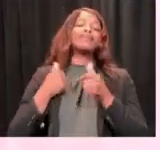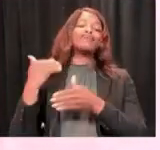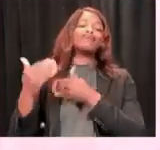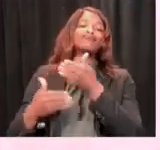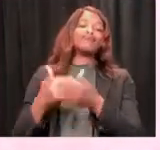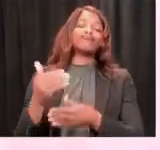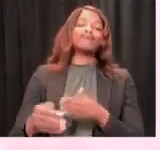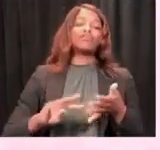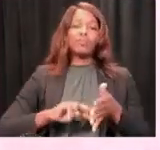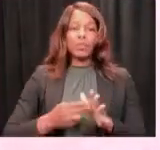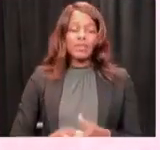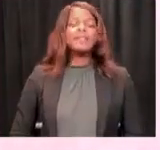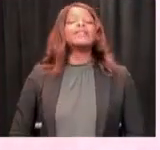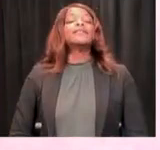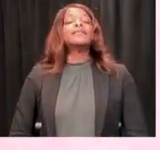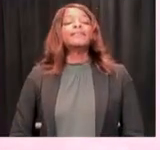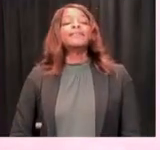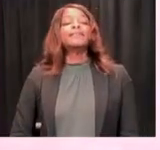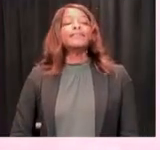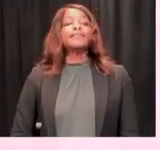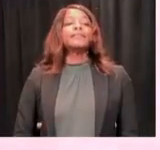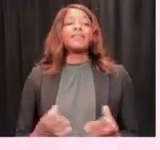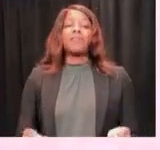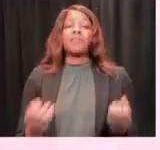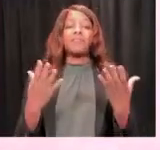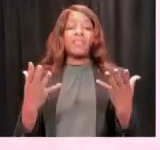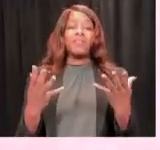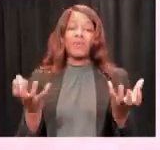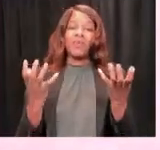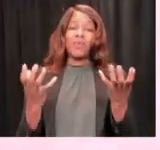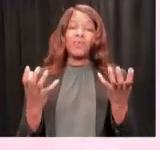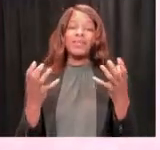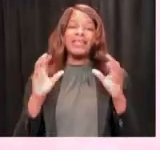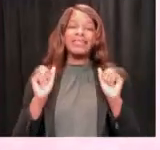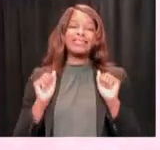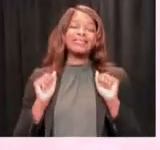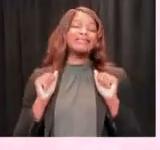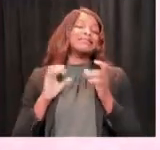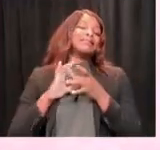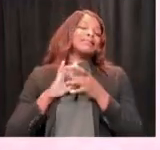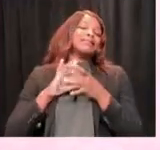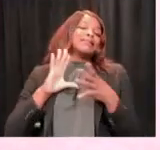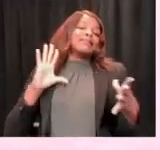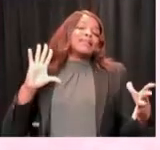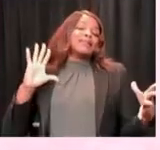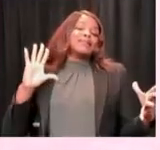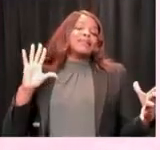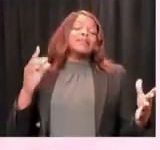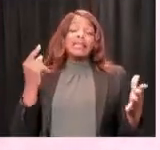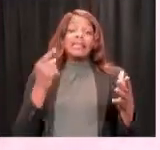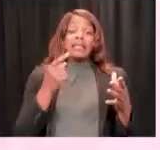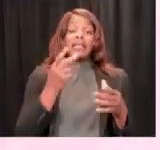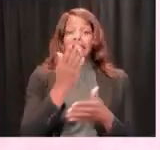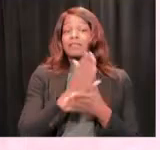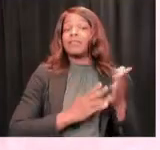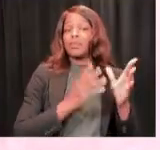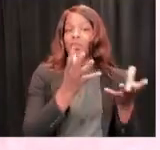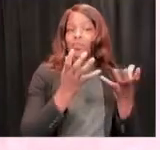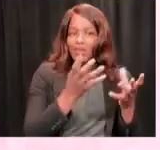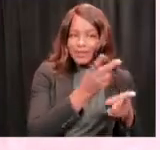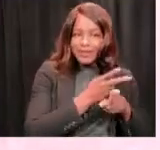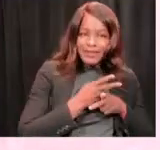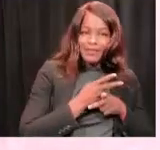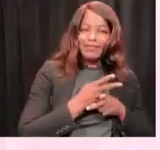right? And there's some stuff we want to release, right? There's some stuff you want to keep, and there's some stuff you need to release. And I want